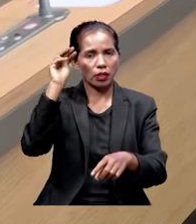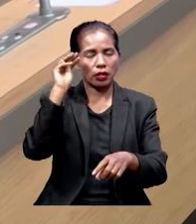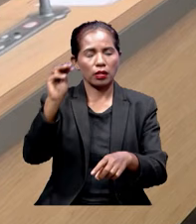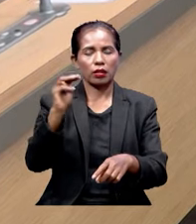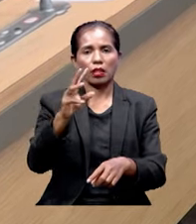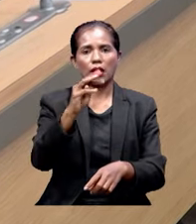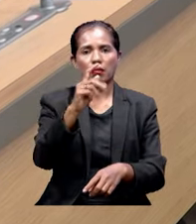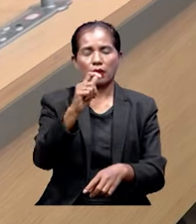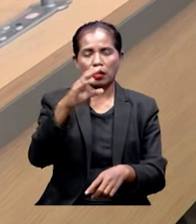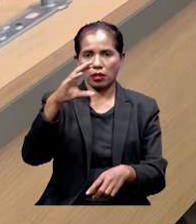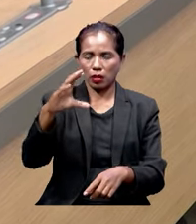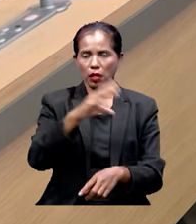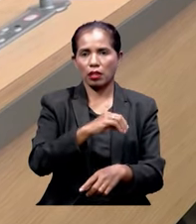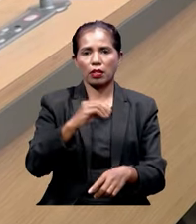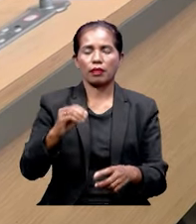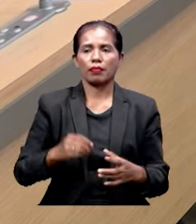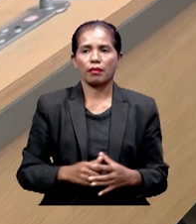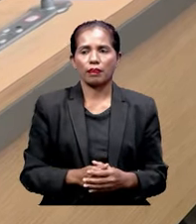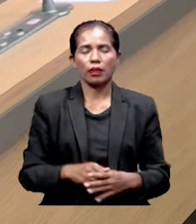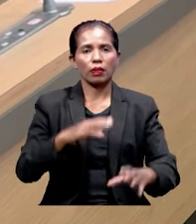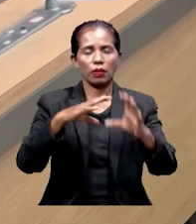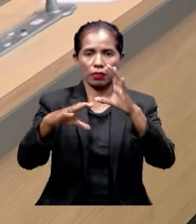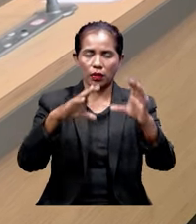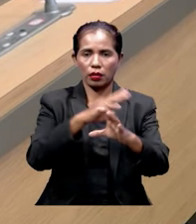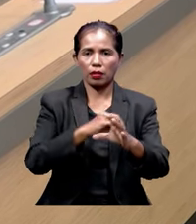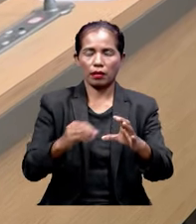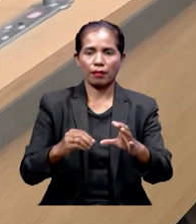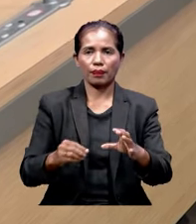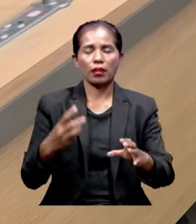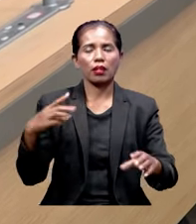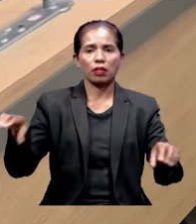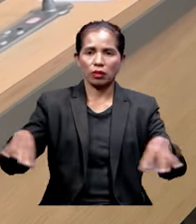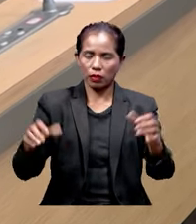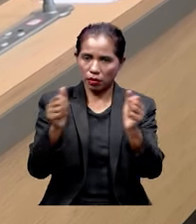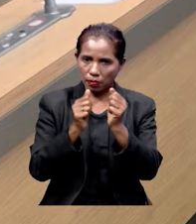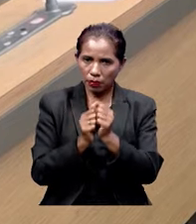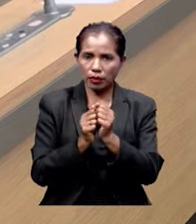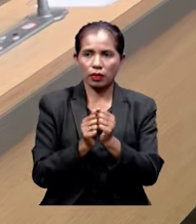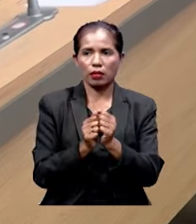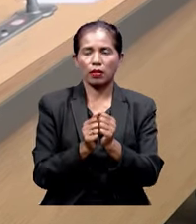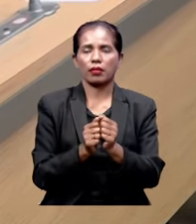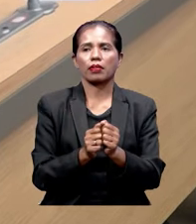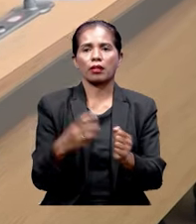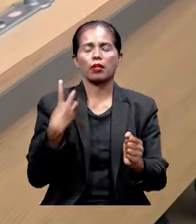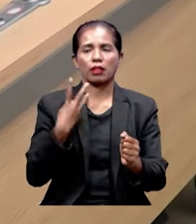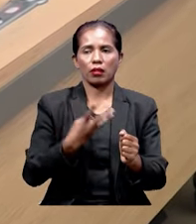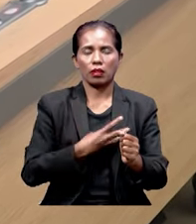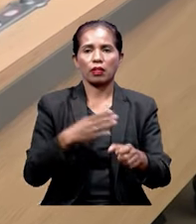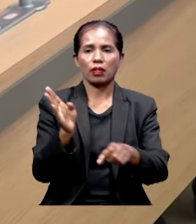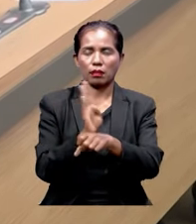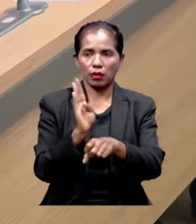of Tourism and Environment. Under his able leadership, Cambodia hopes that the negotiation